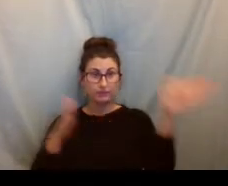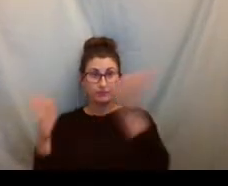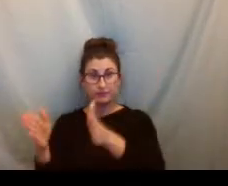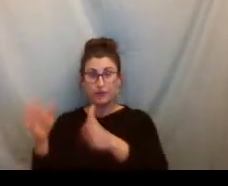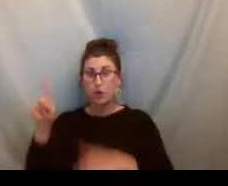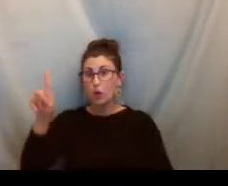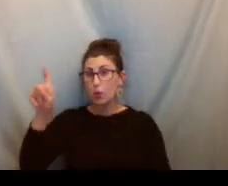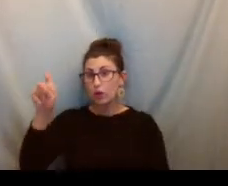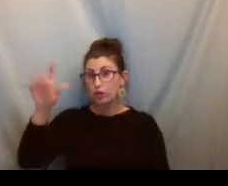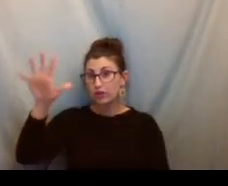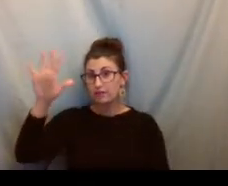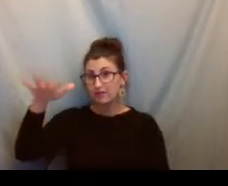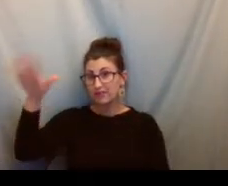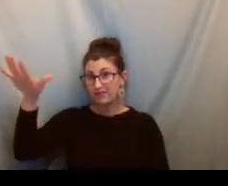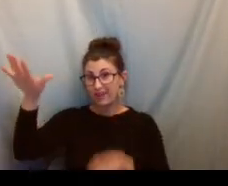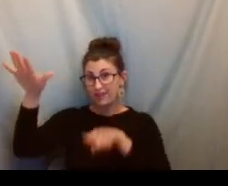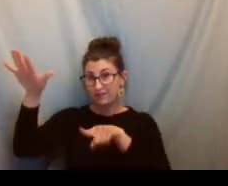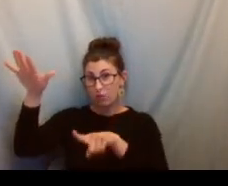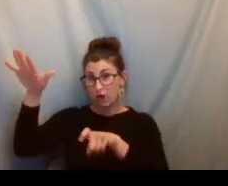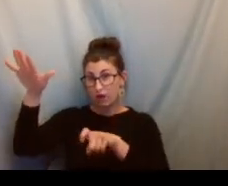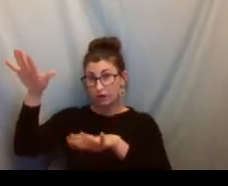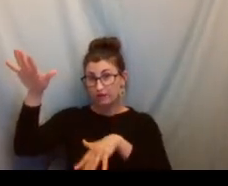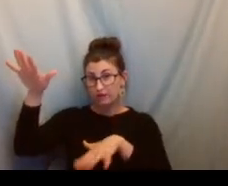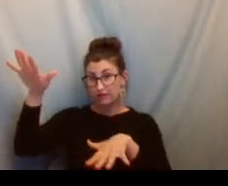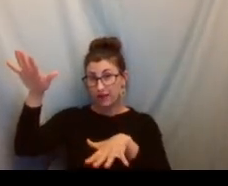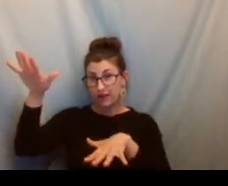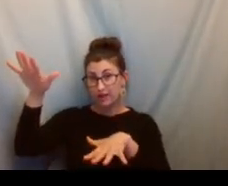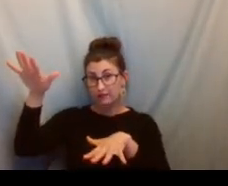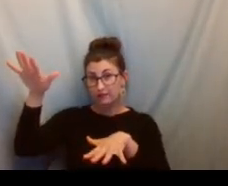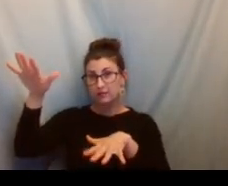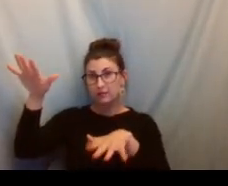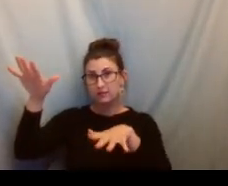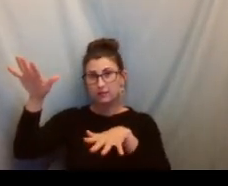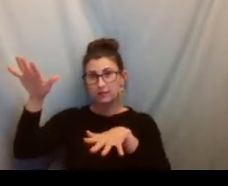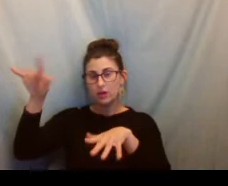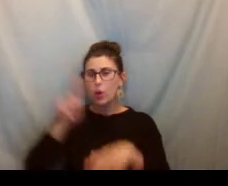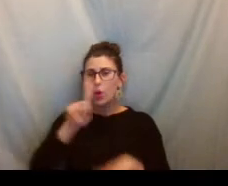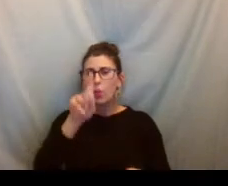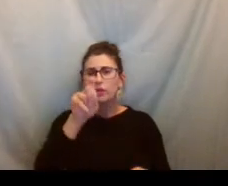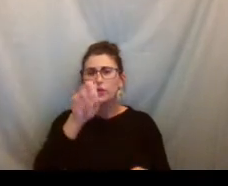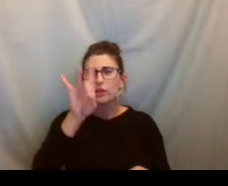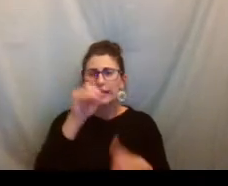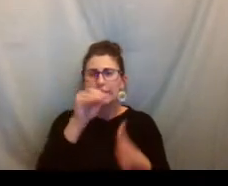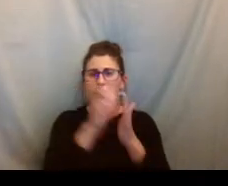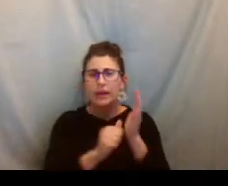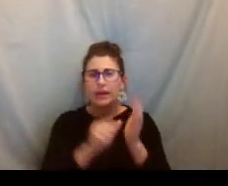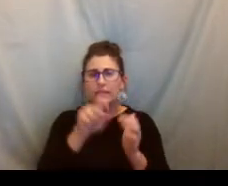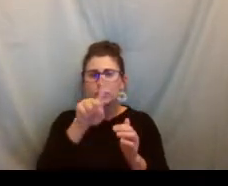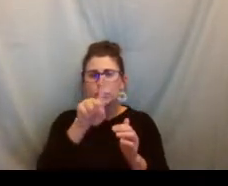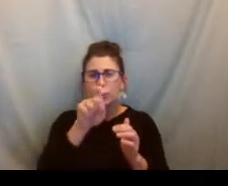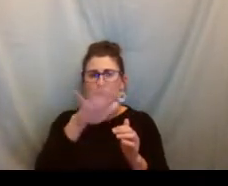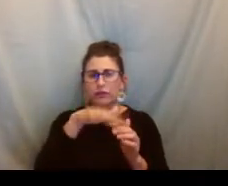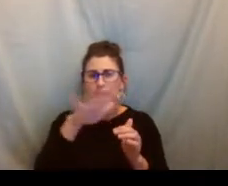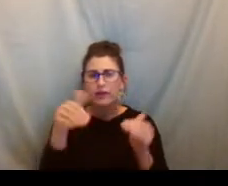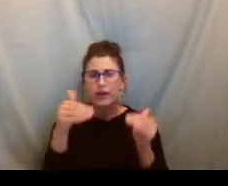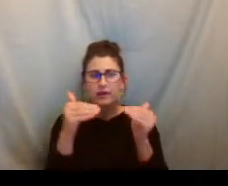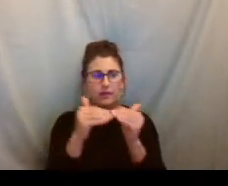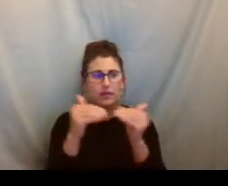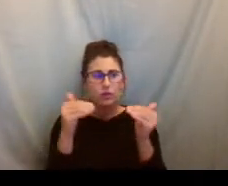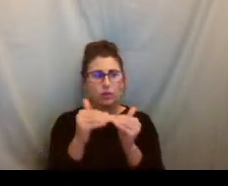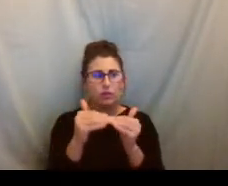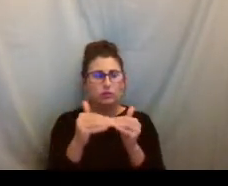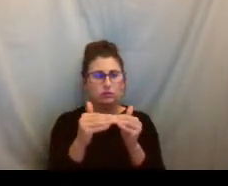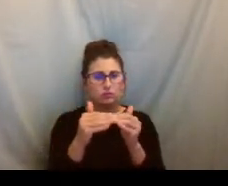If this is 155, this is 155. 180 minus 155.